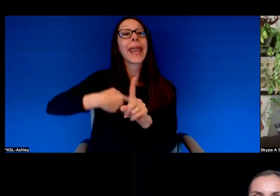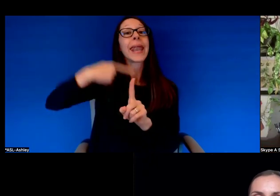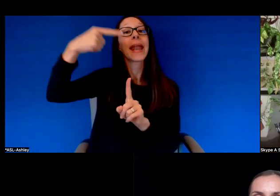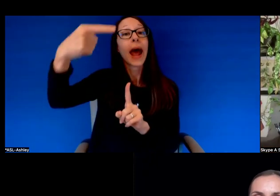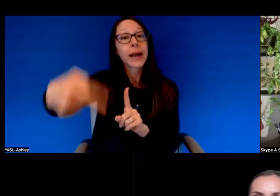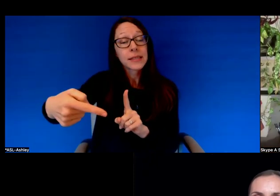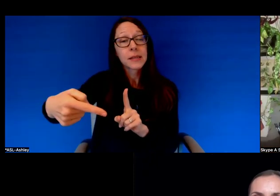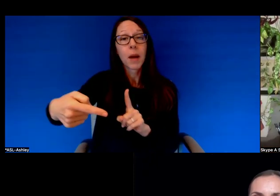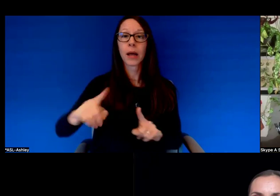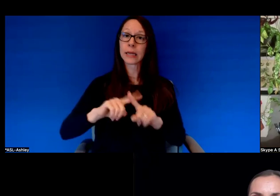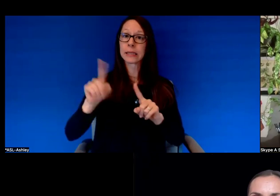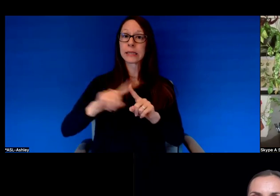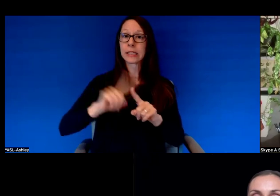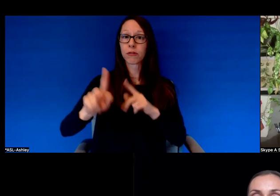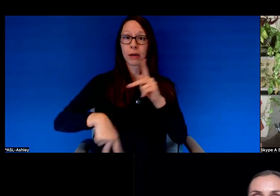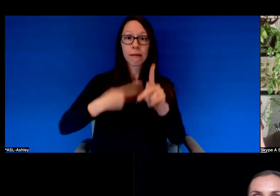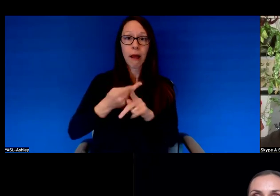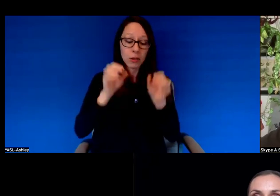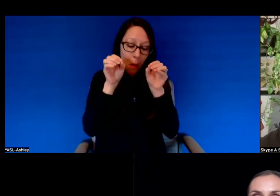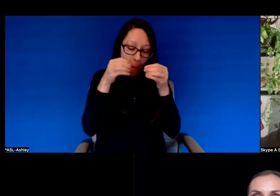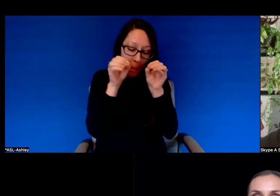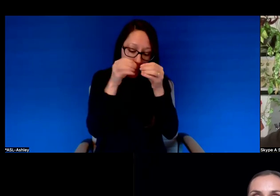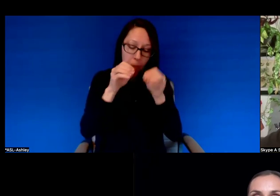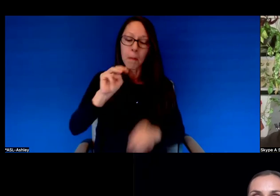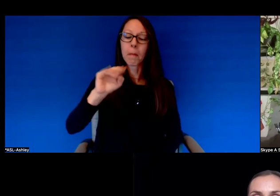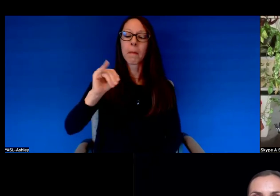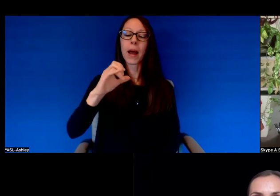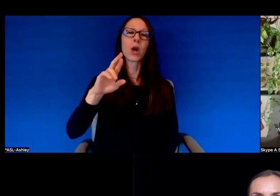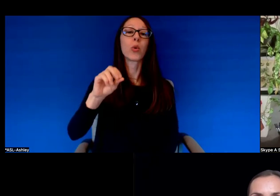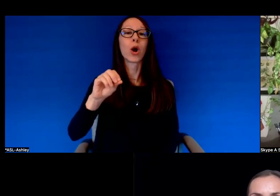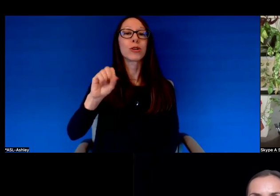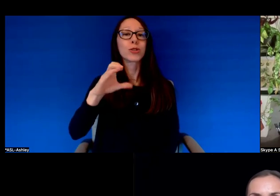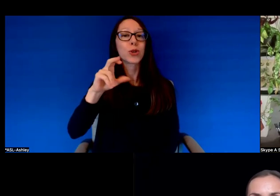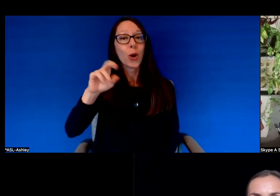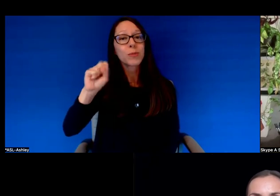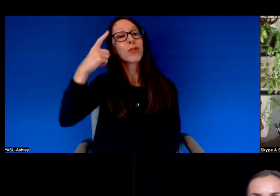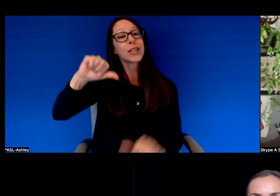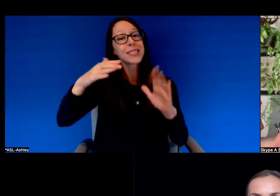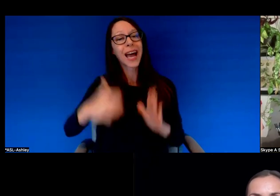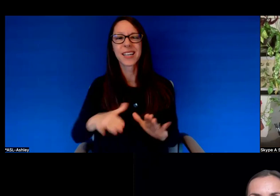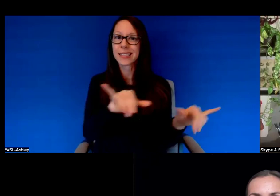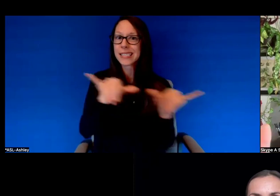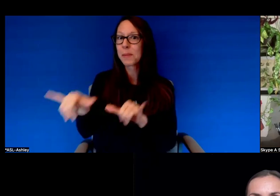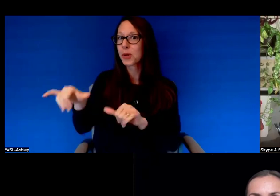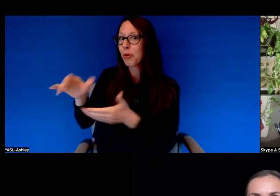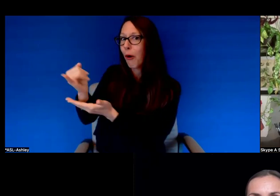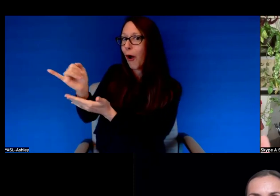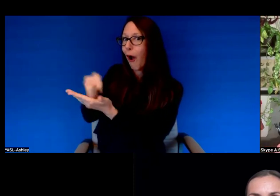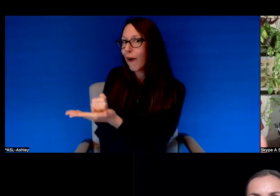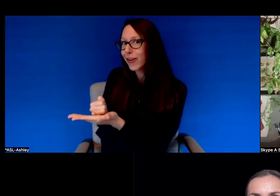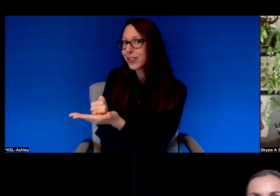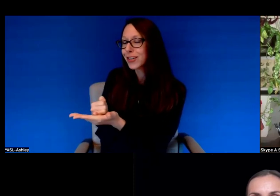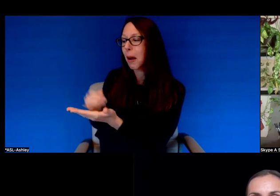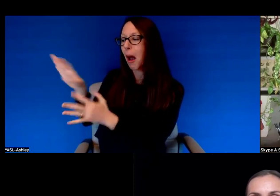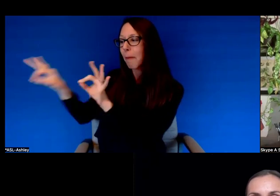of microscopes available to scientists and how that can a lot of times feel kind of like doing art. There's a lot of intersections